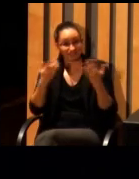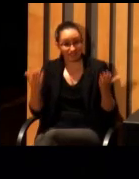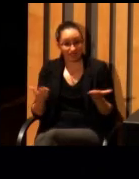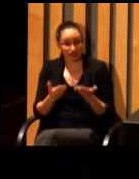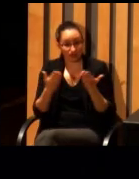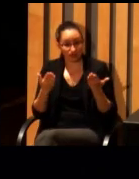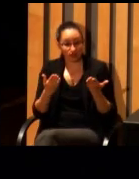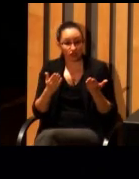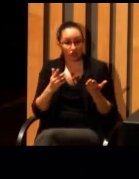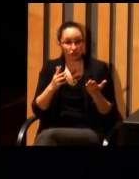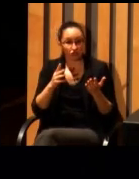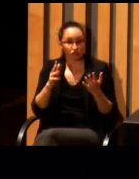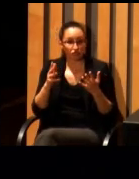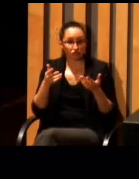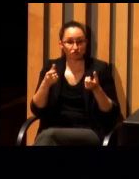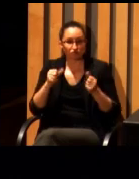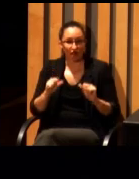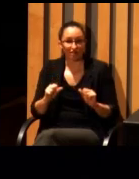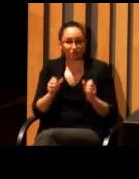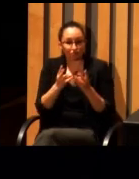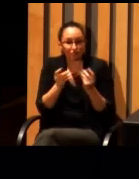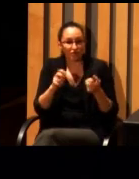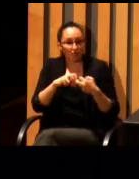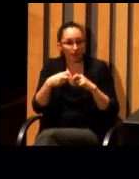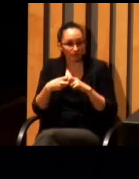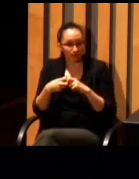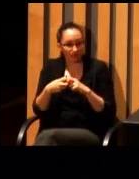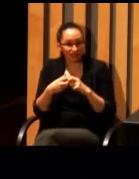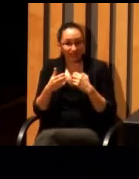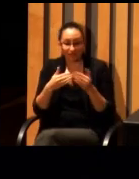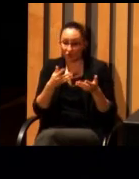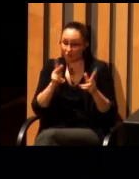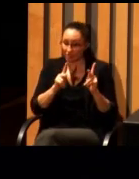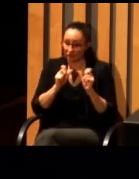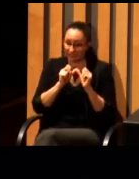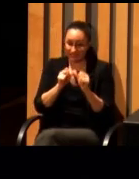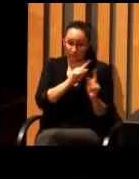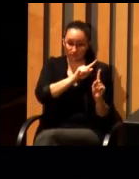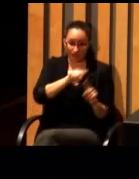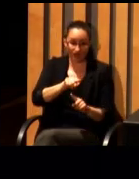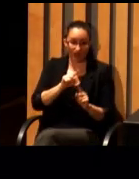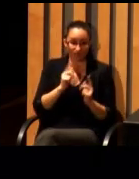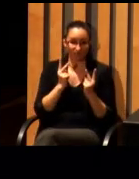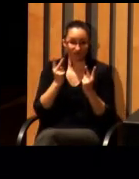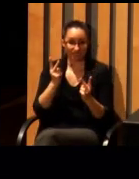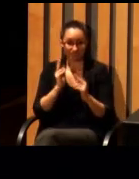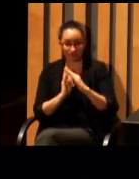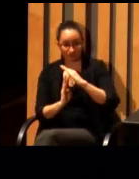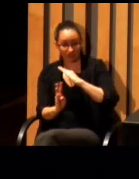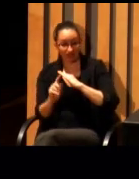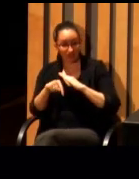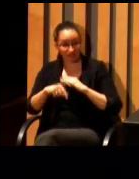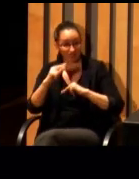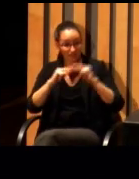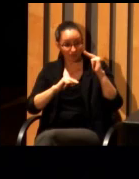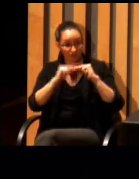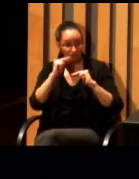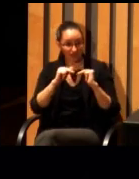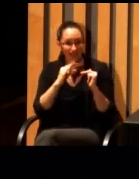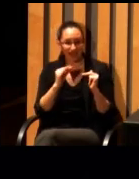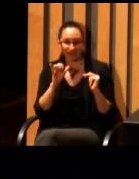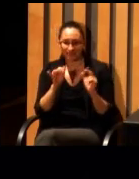here and the fact that people continue to come to visit it and how important that